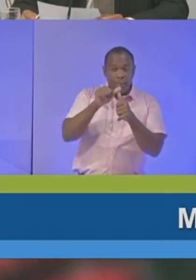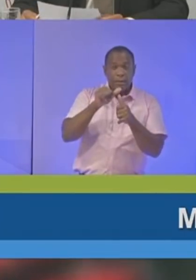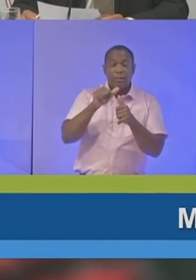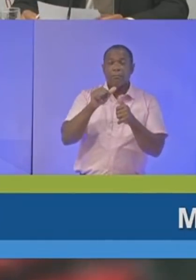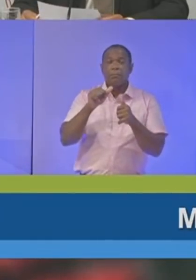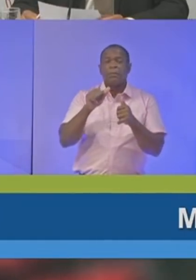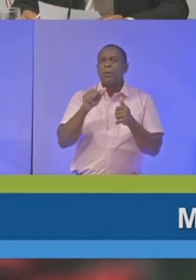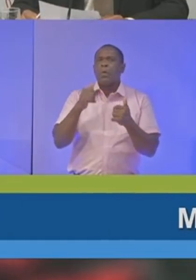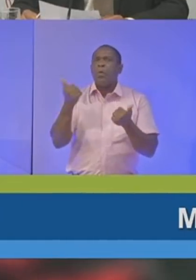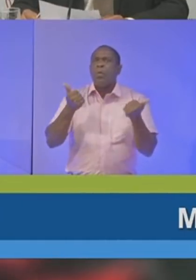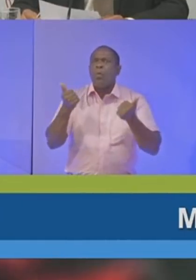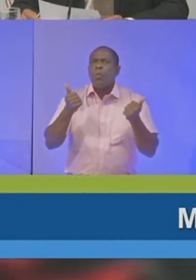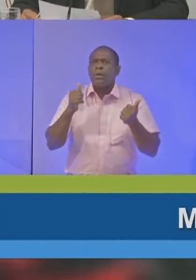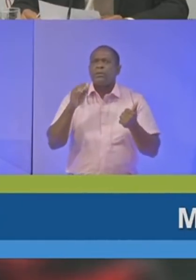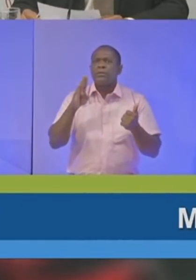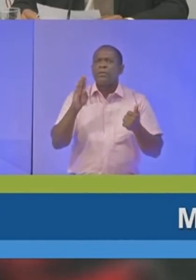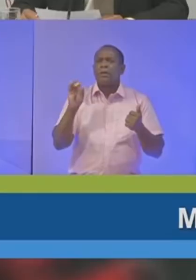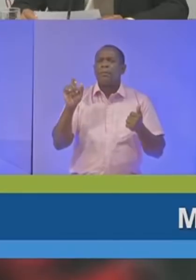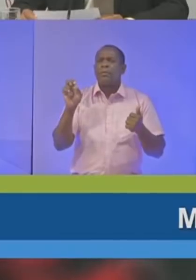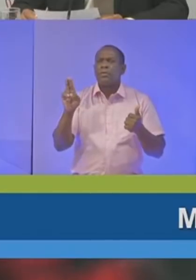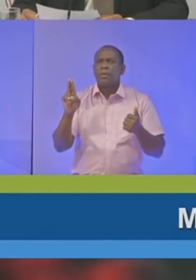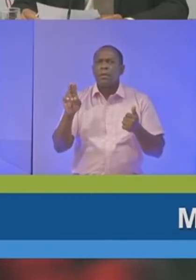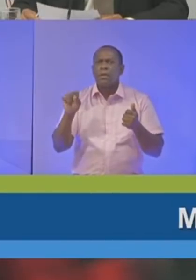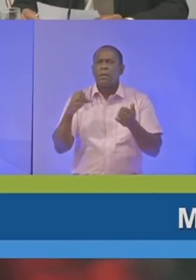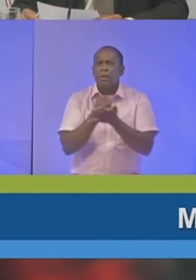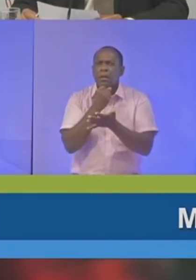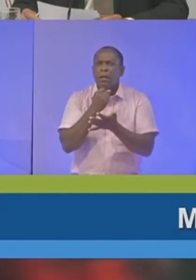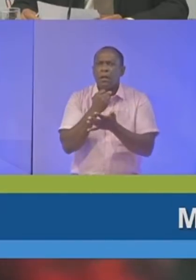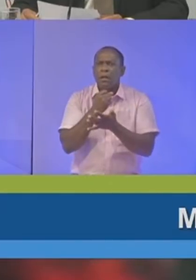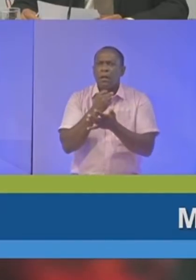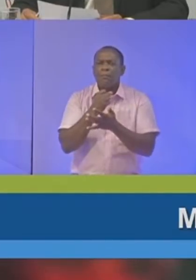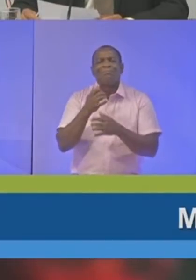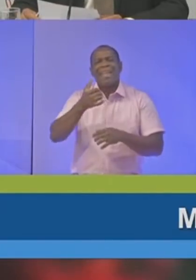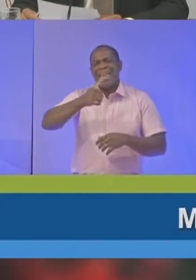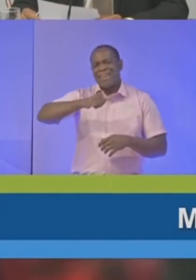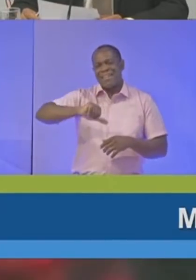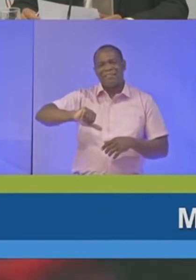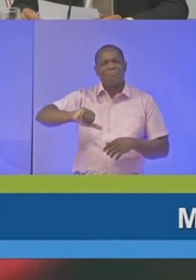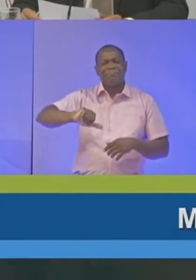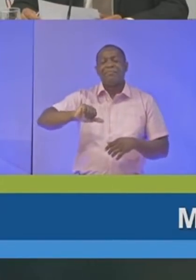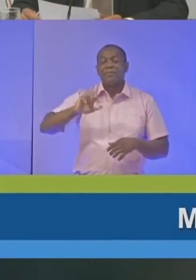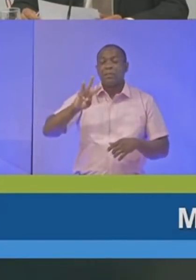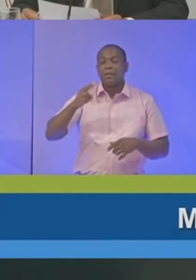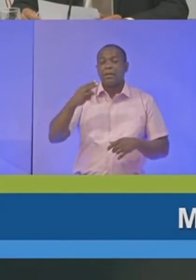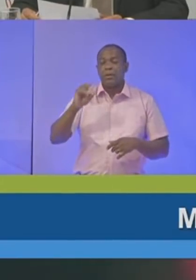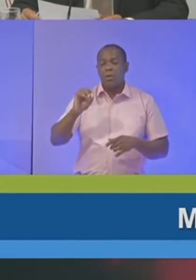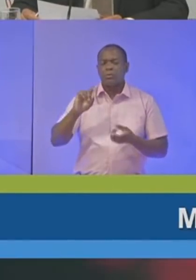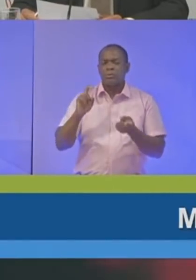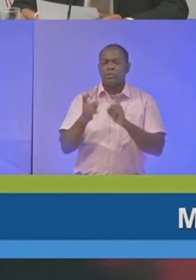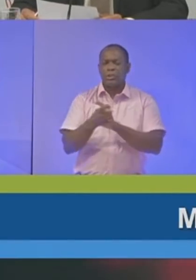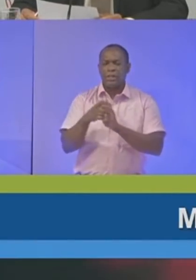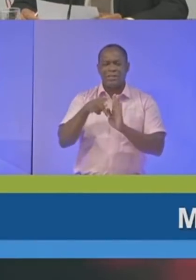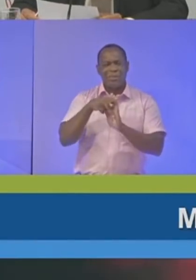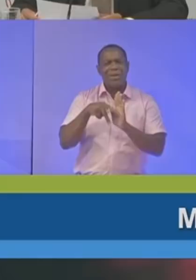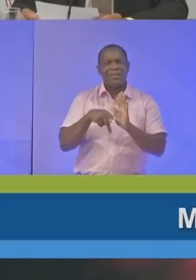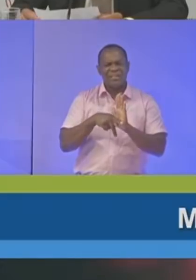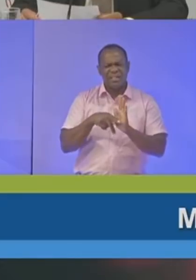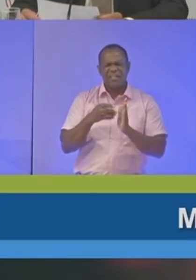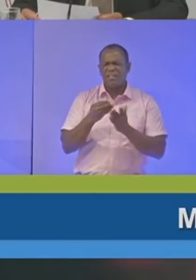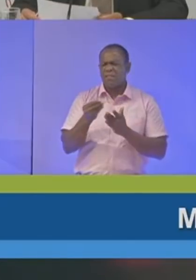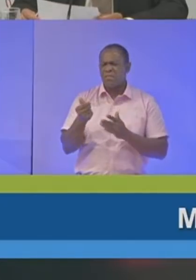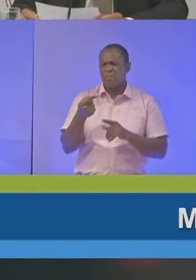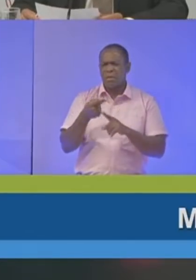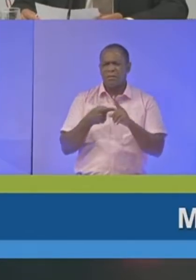available. WHO changed the policy a couple of months ago. So regardless of